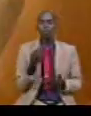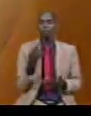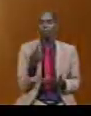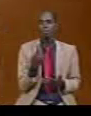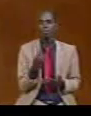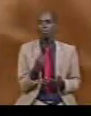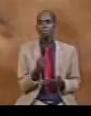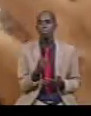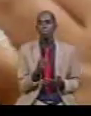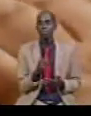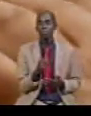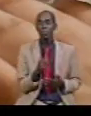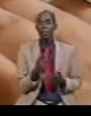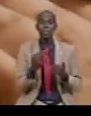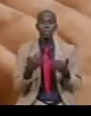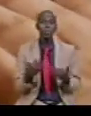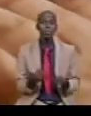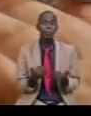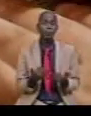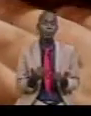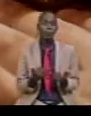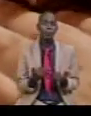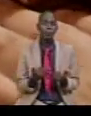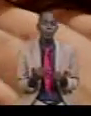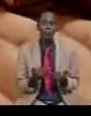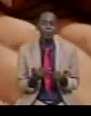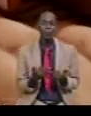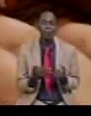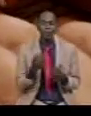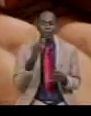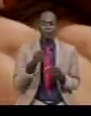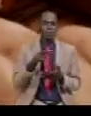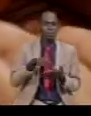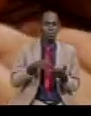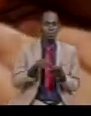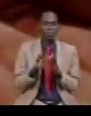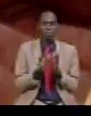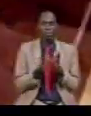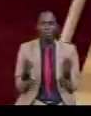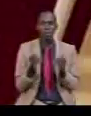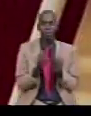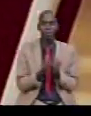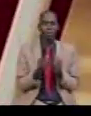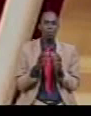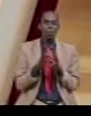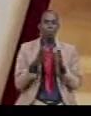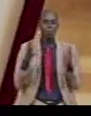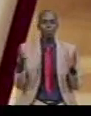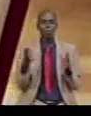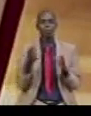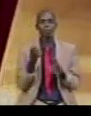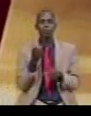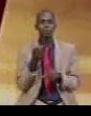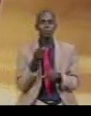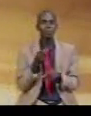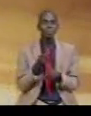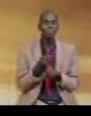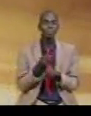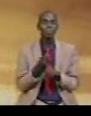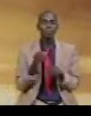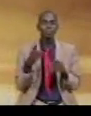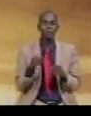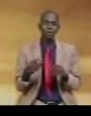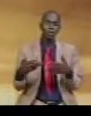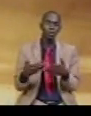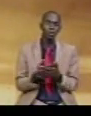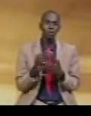origin. Now, you can read and study the Bible with so much insight and delight with a new Deeper Life Study